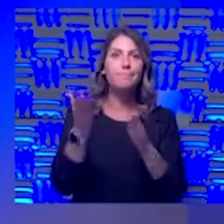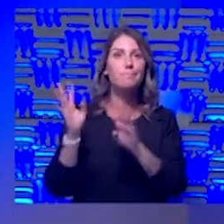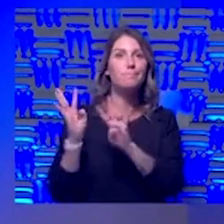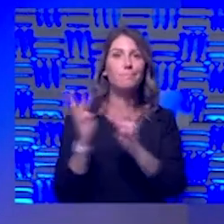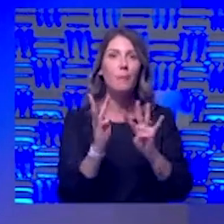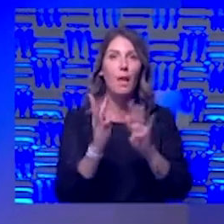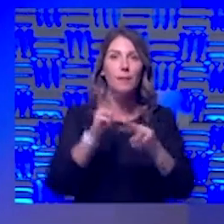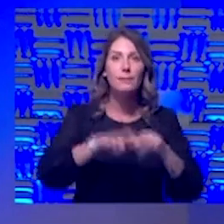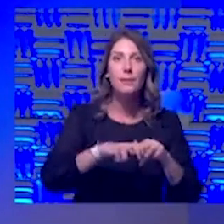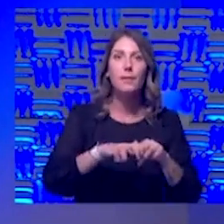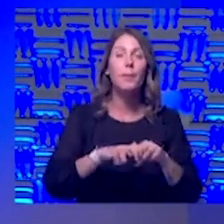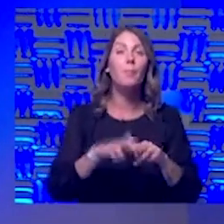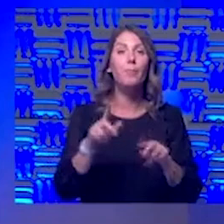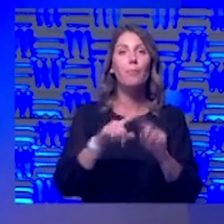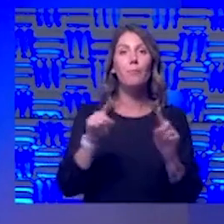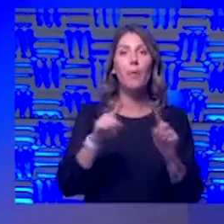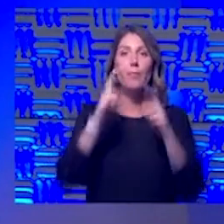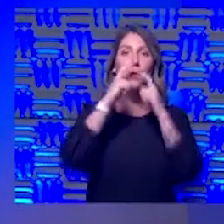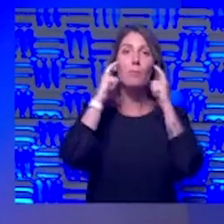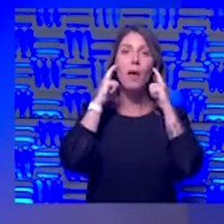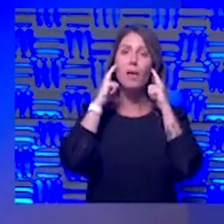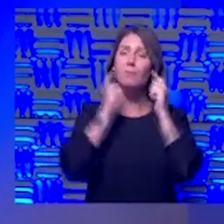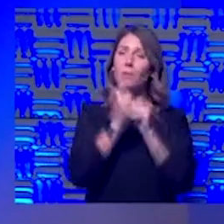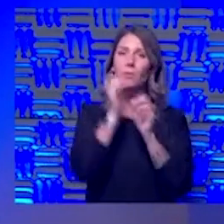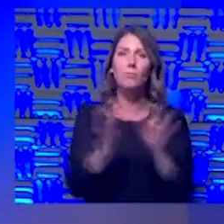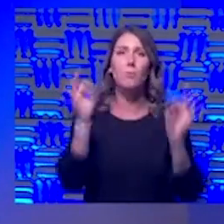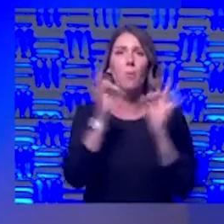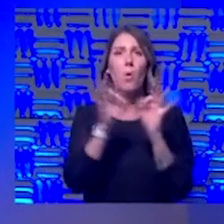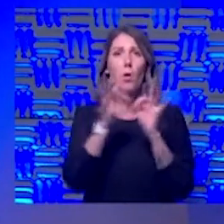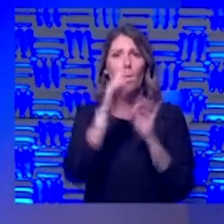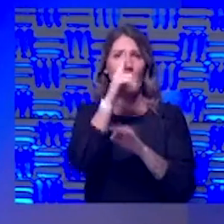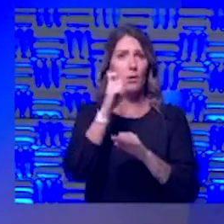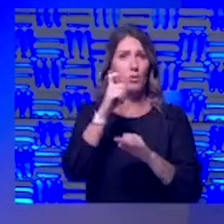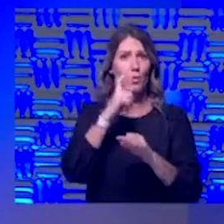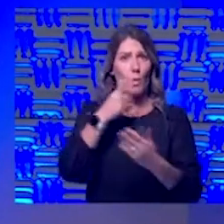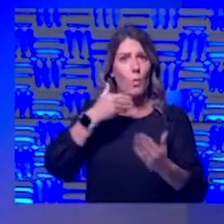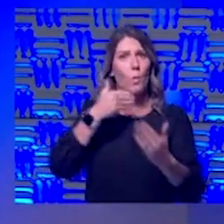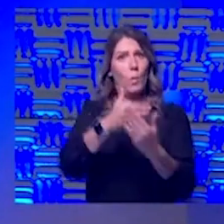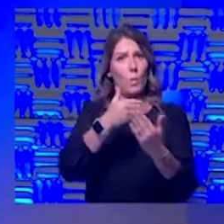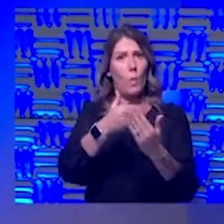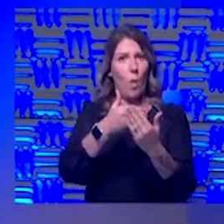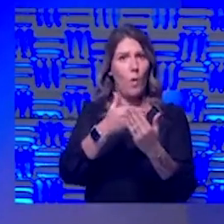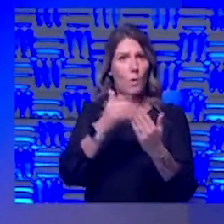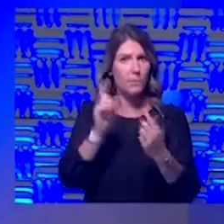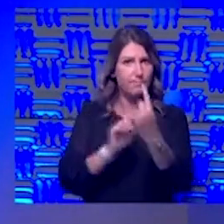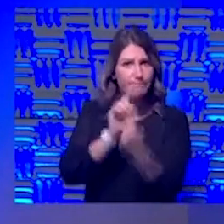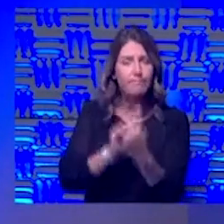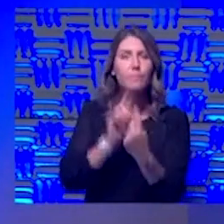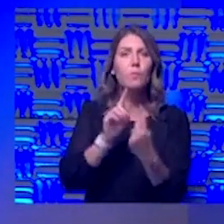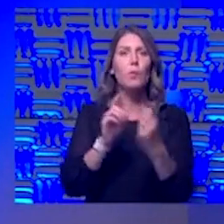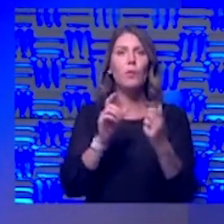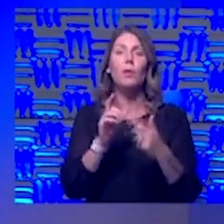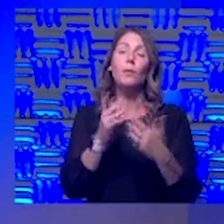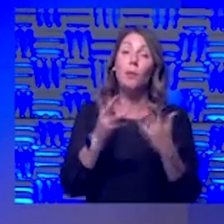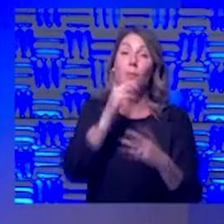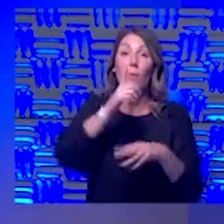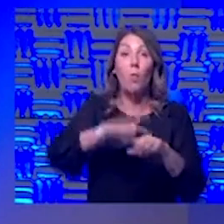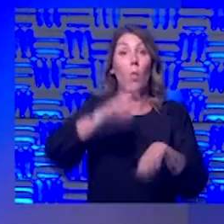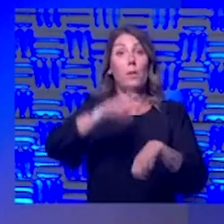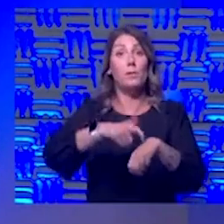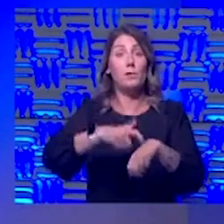there are things you can do. I think the mask is vitally important, because you are going to be in fairly close proximity with people, even though it's probably not going to be for a long